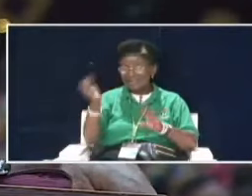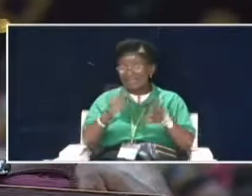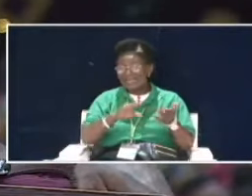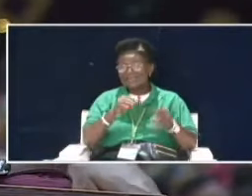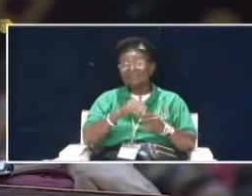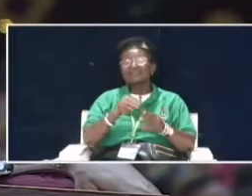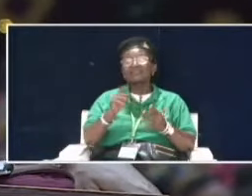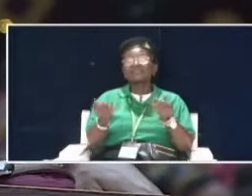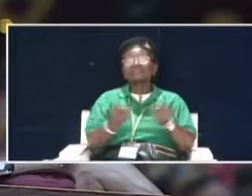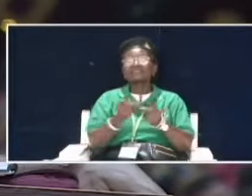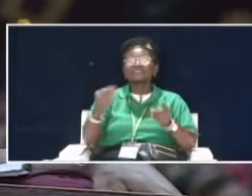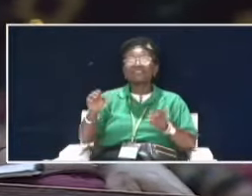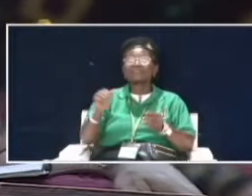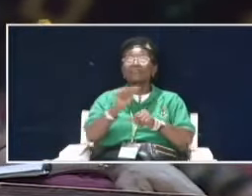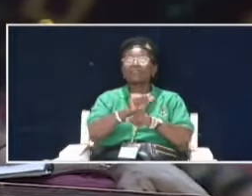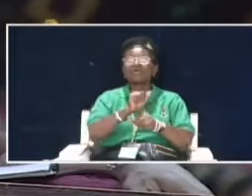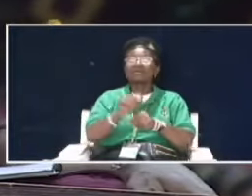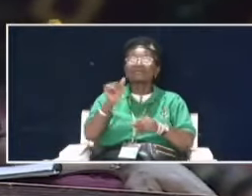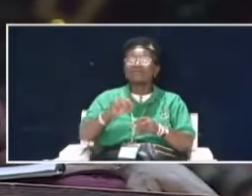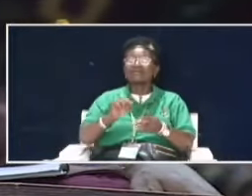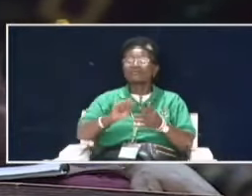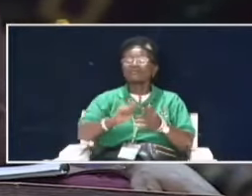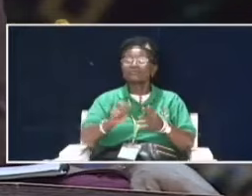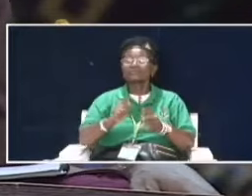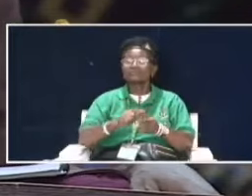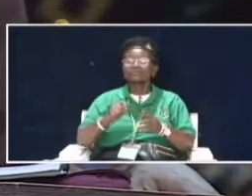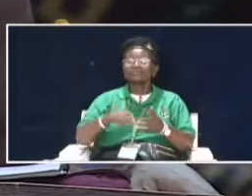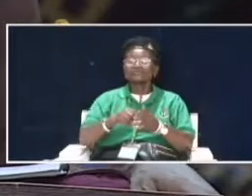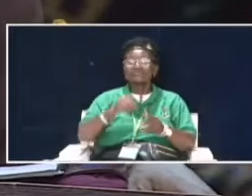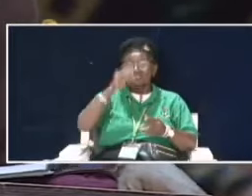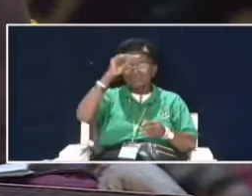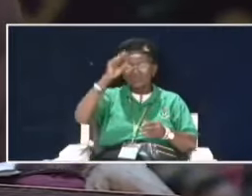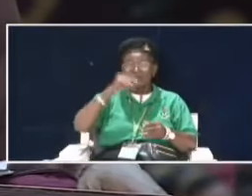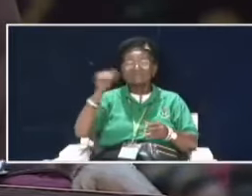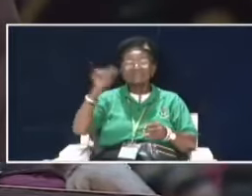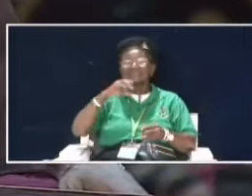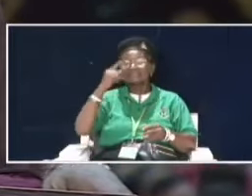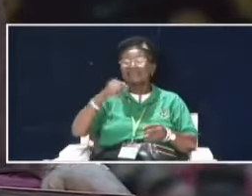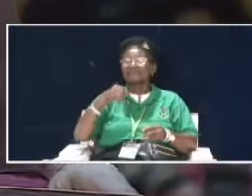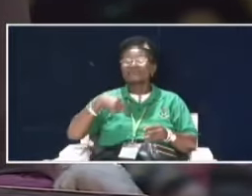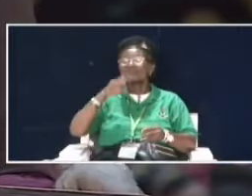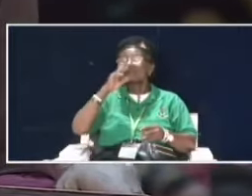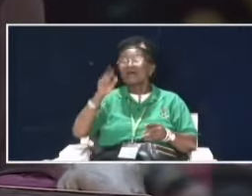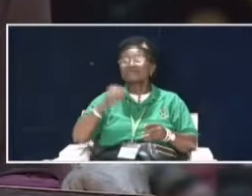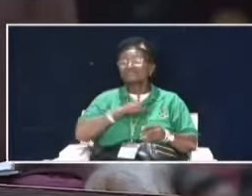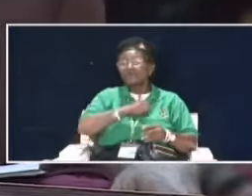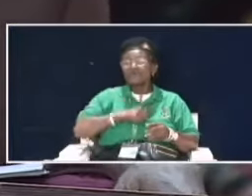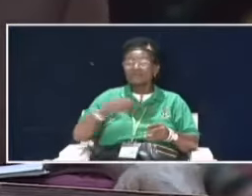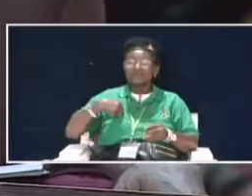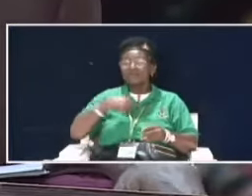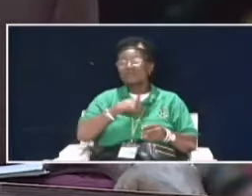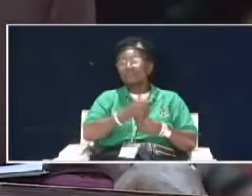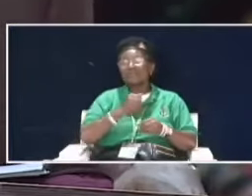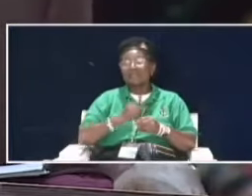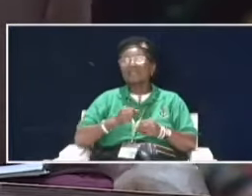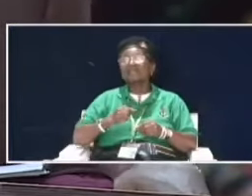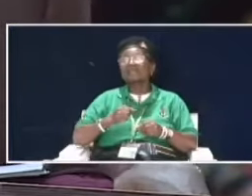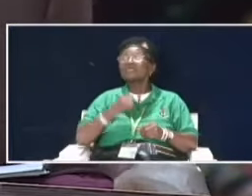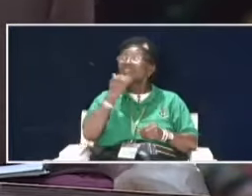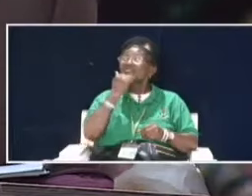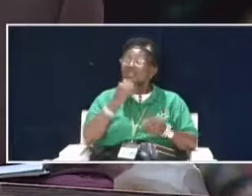this boy and said, we are sorry, we made a mistake. Come back and be